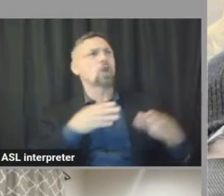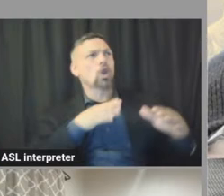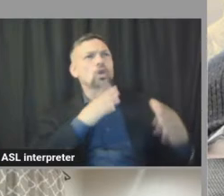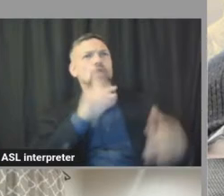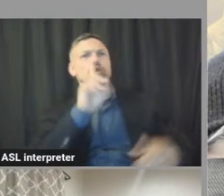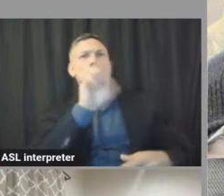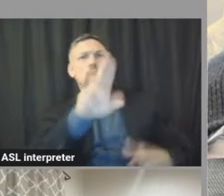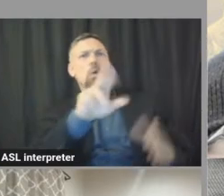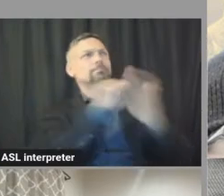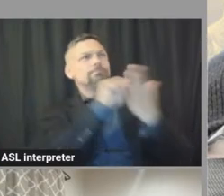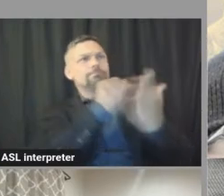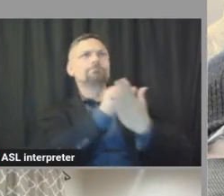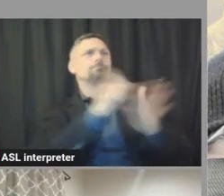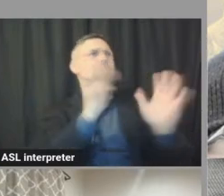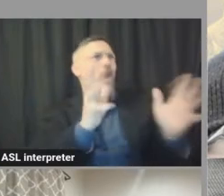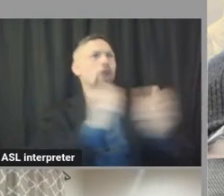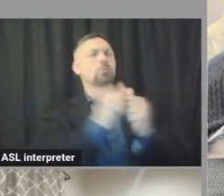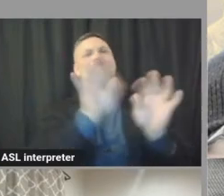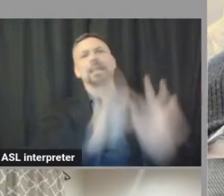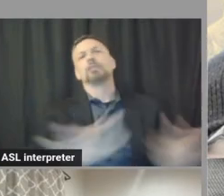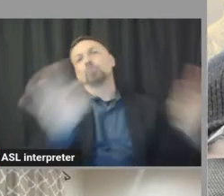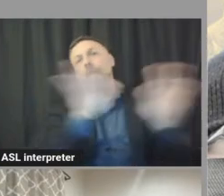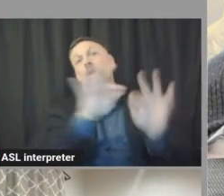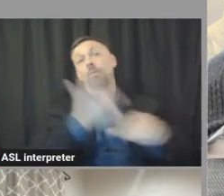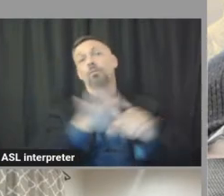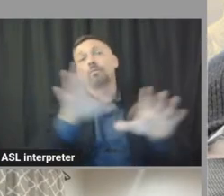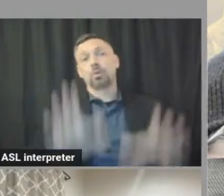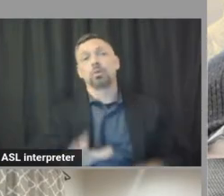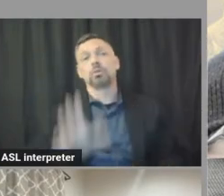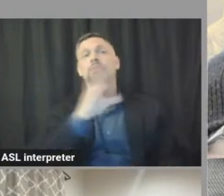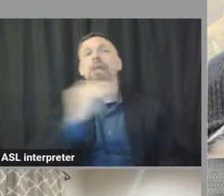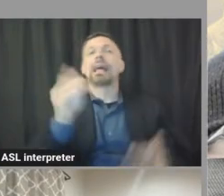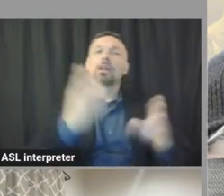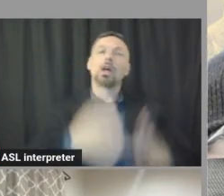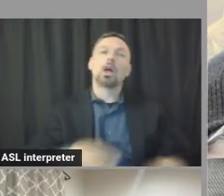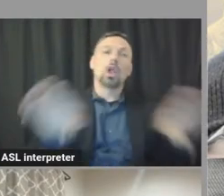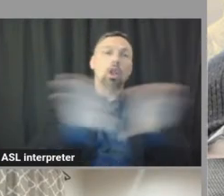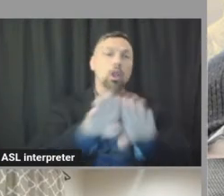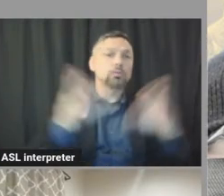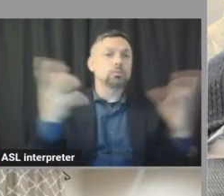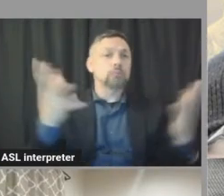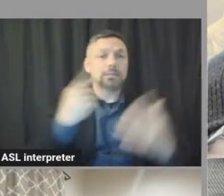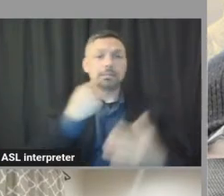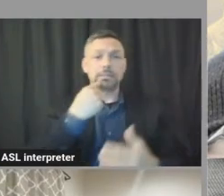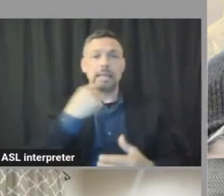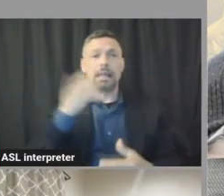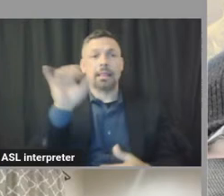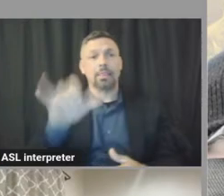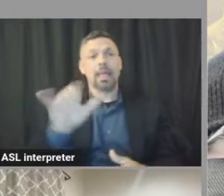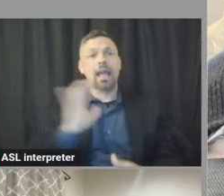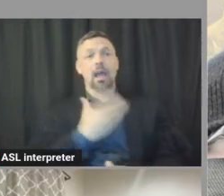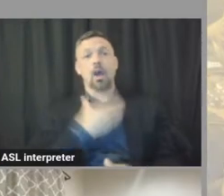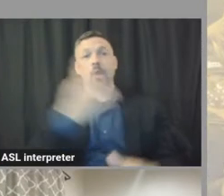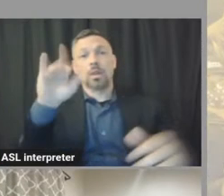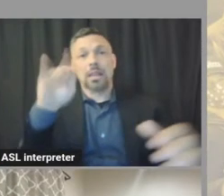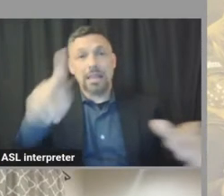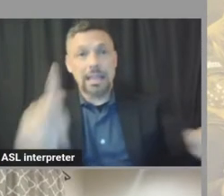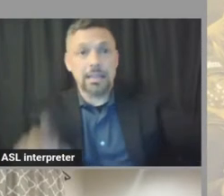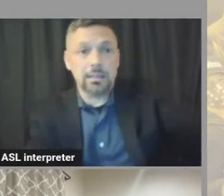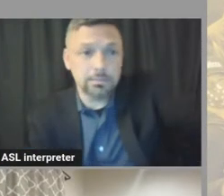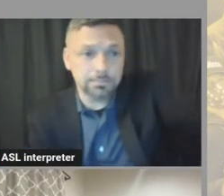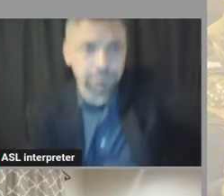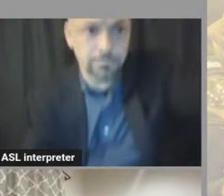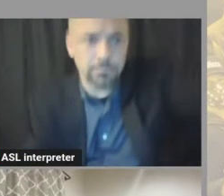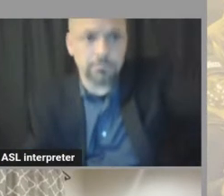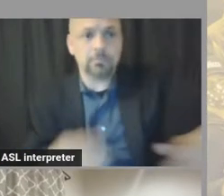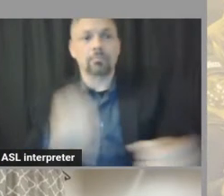voters. And I'll just close by saying, with our links, if you can go to the last slide,